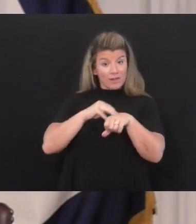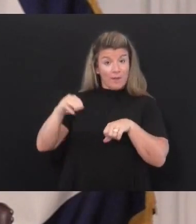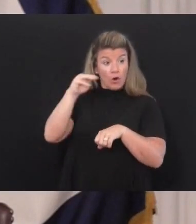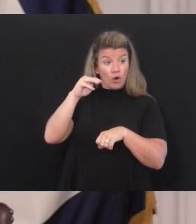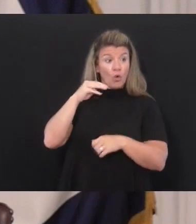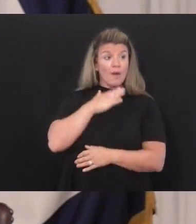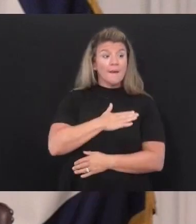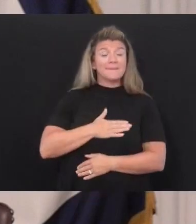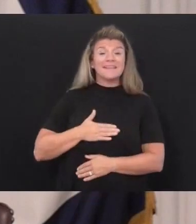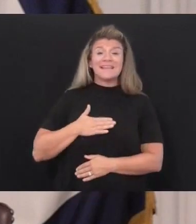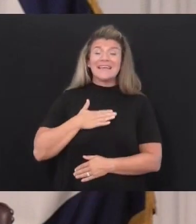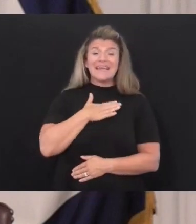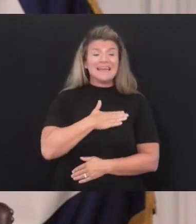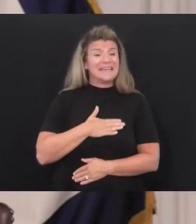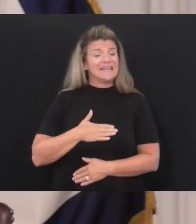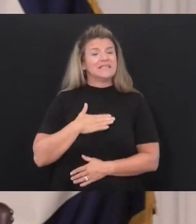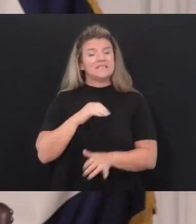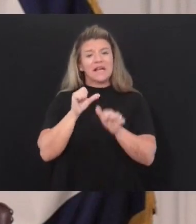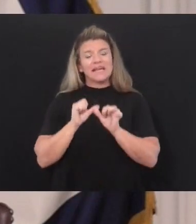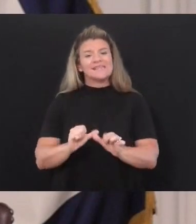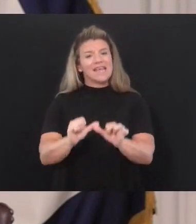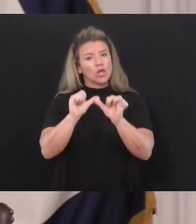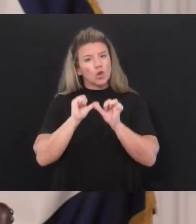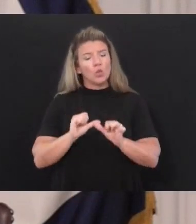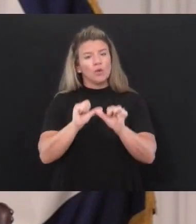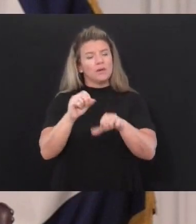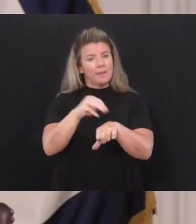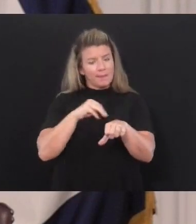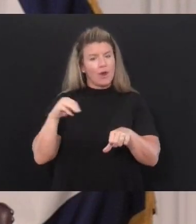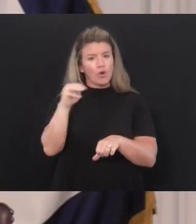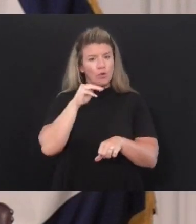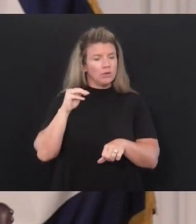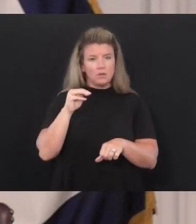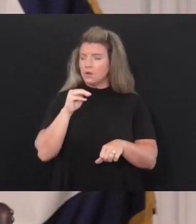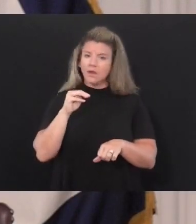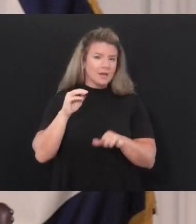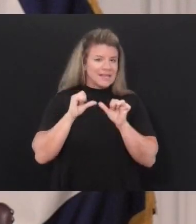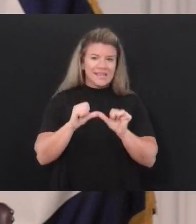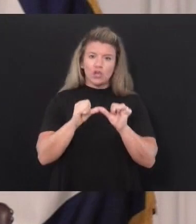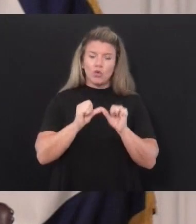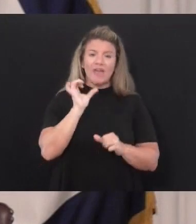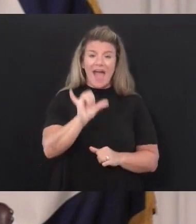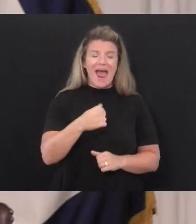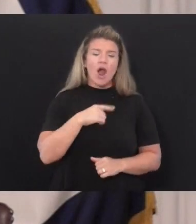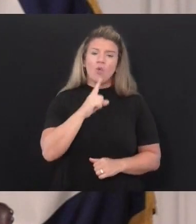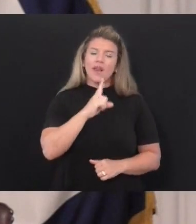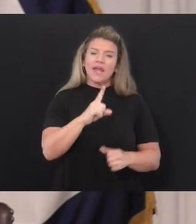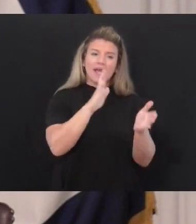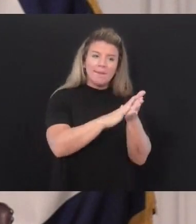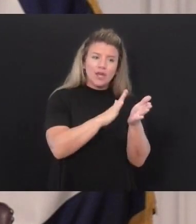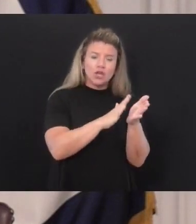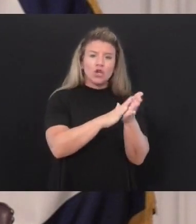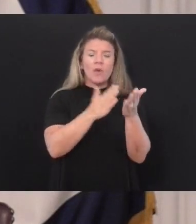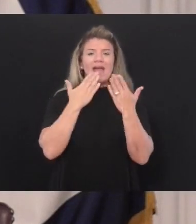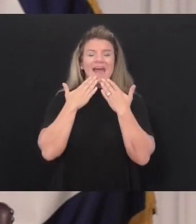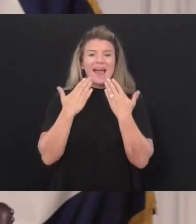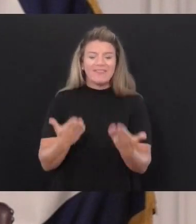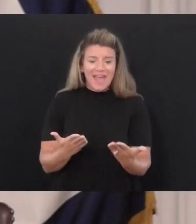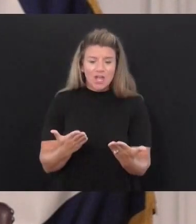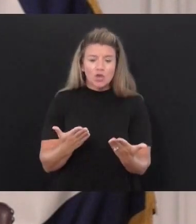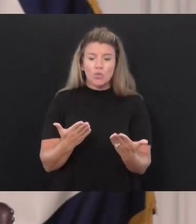be wearing them? Do we need to reconsider what we know about mask wearing given this development? Charles, I'm going to defer to